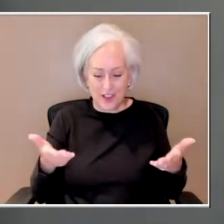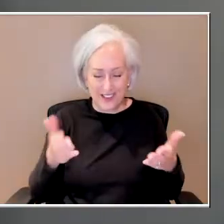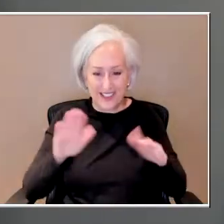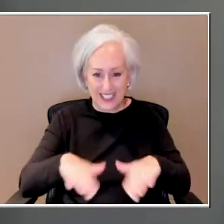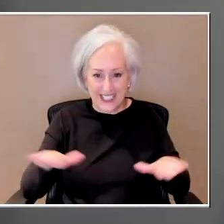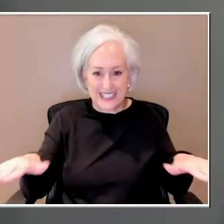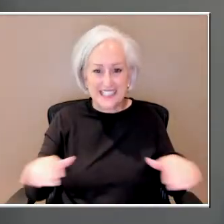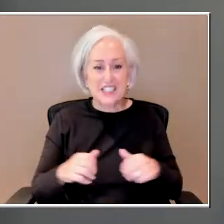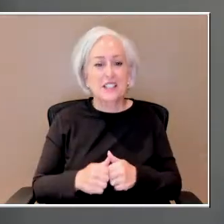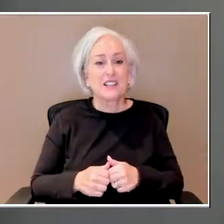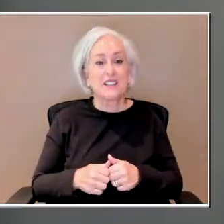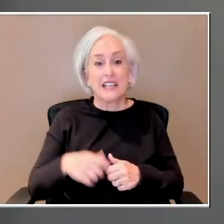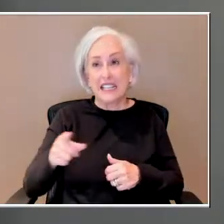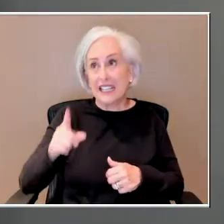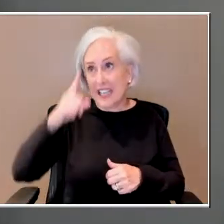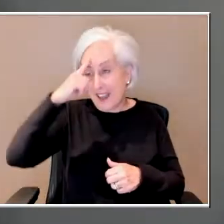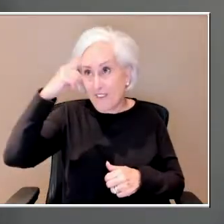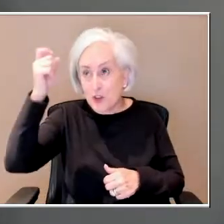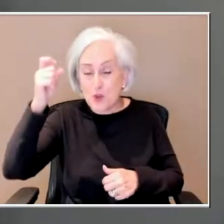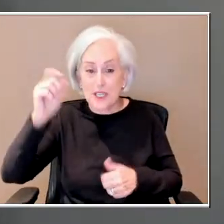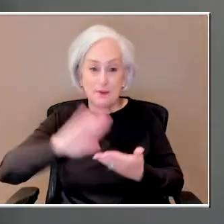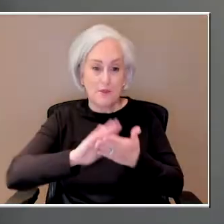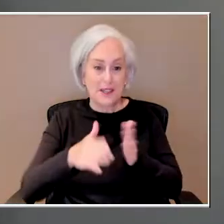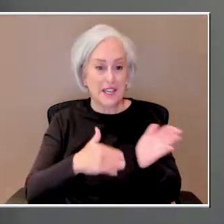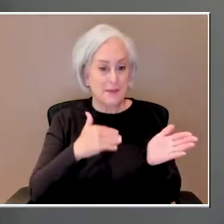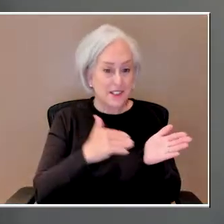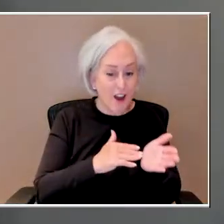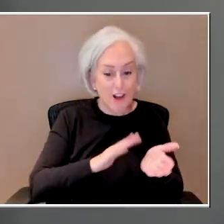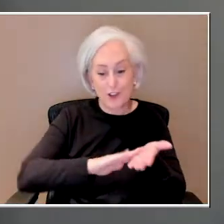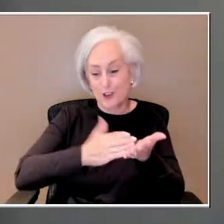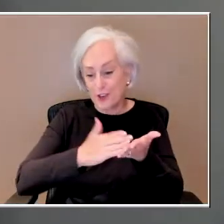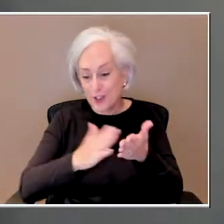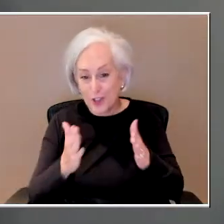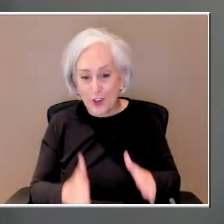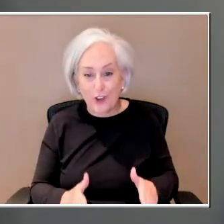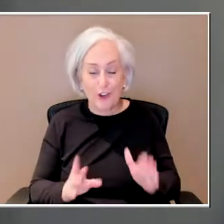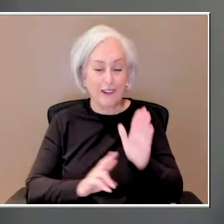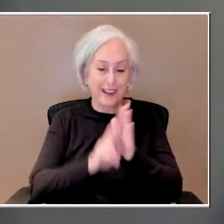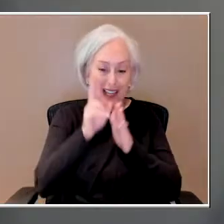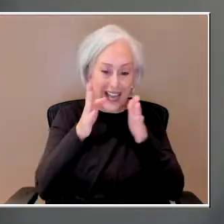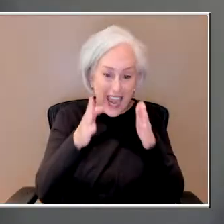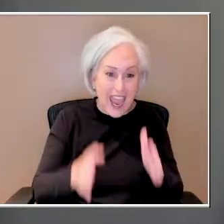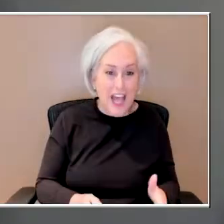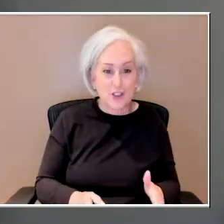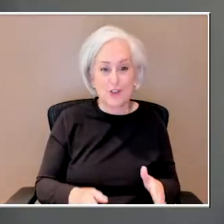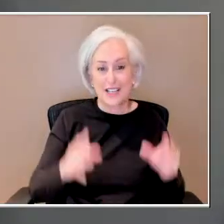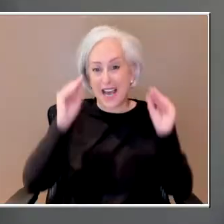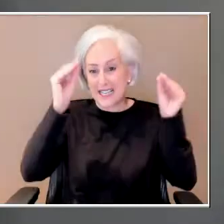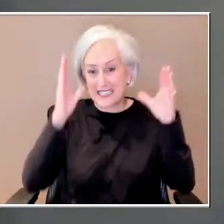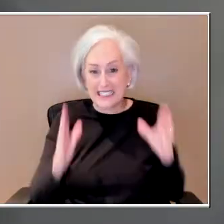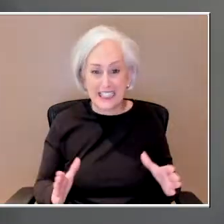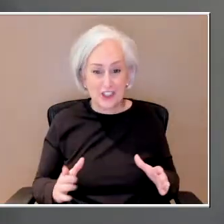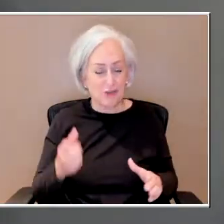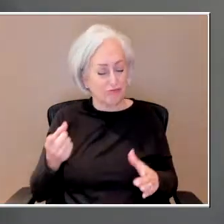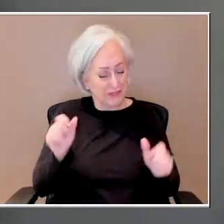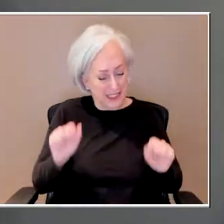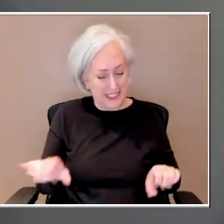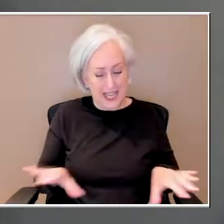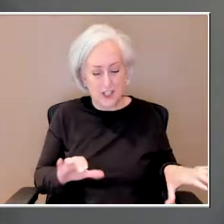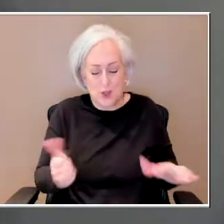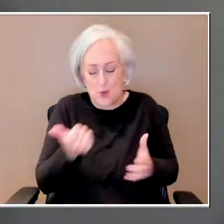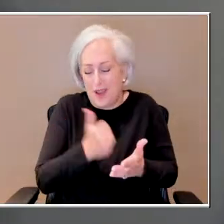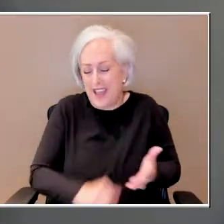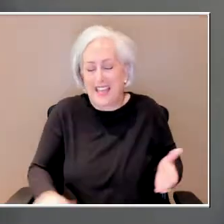of being a doctor and a teacher and an astronaut and a cook and everything. And he's capable of anything, and it's all worth